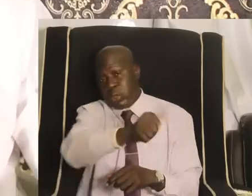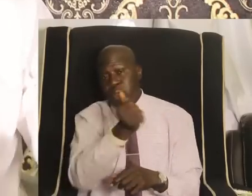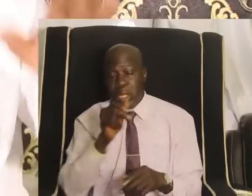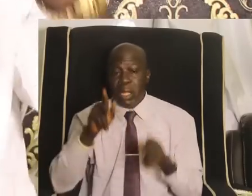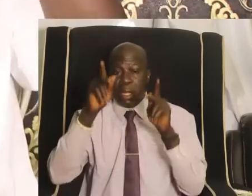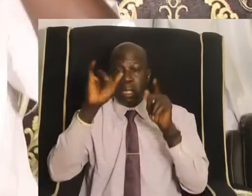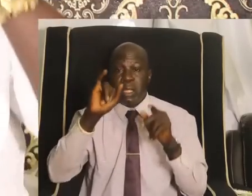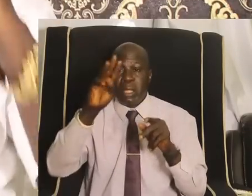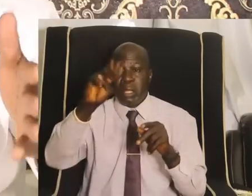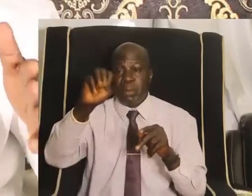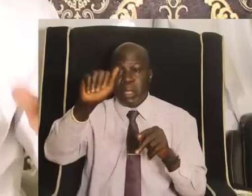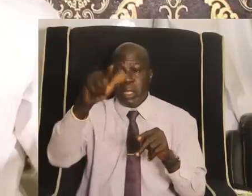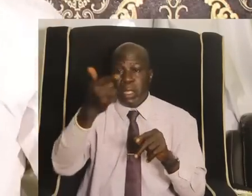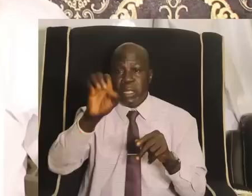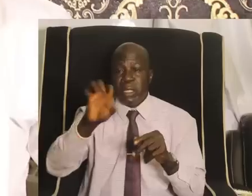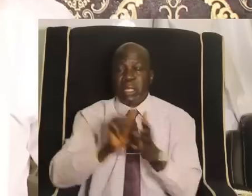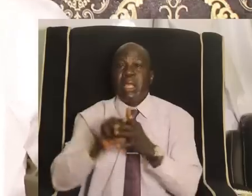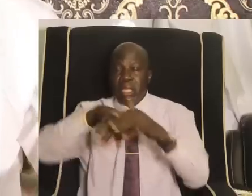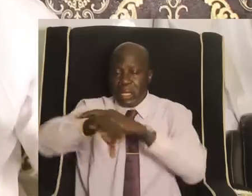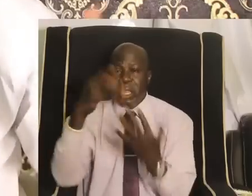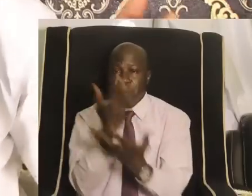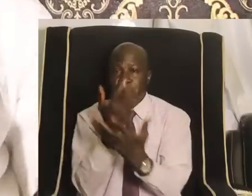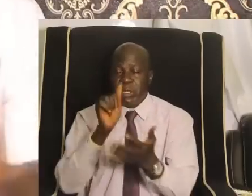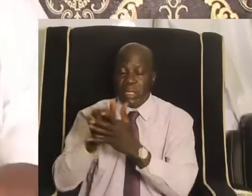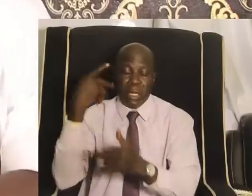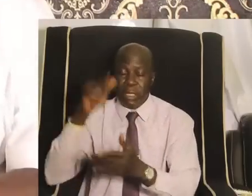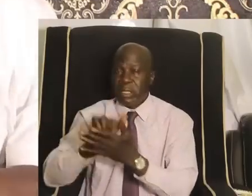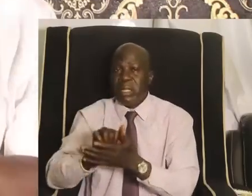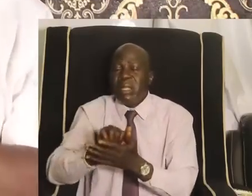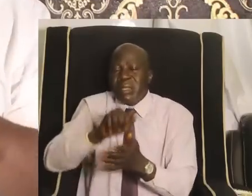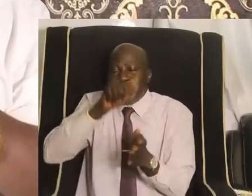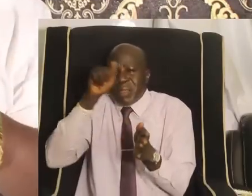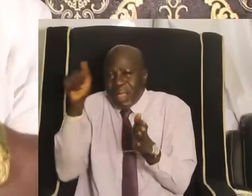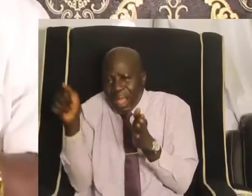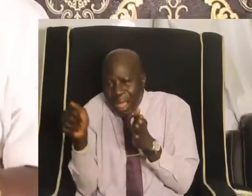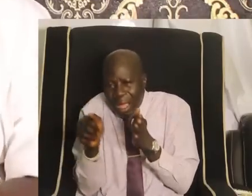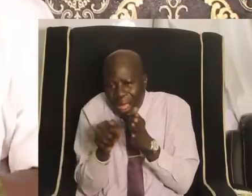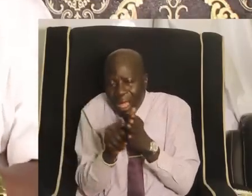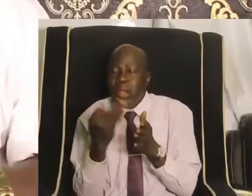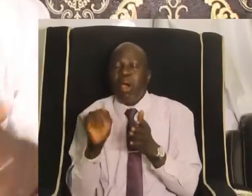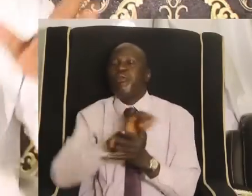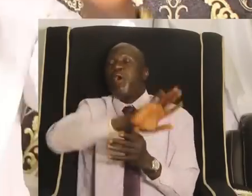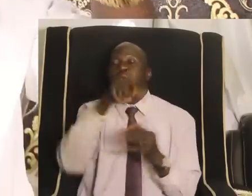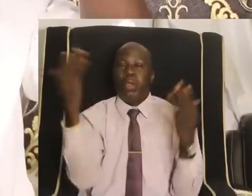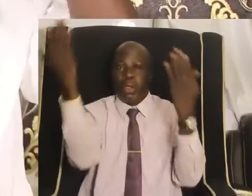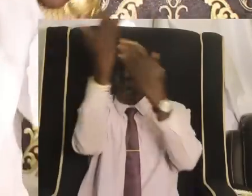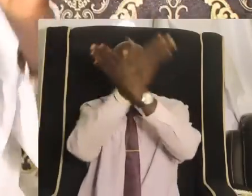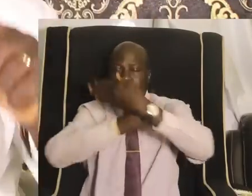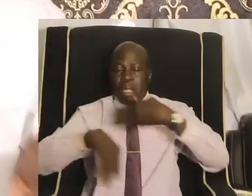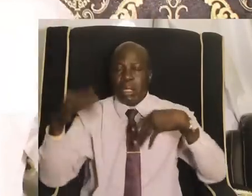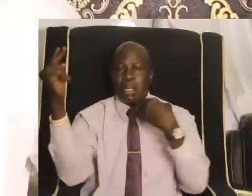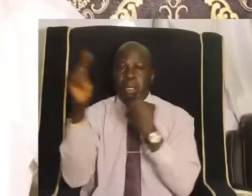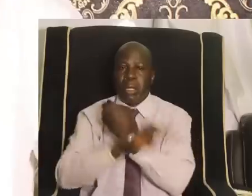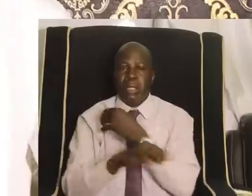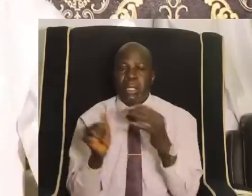19th of July, 2023, I prophesy to your life in the name of Jesus, in the mind of Jesus, grace